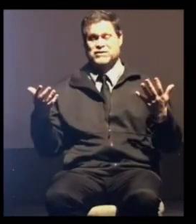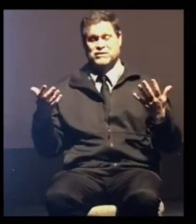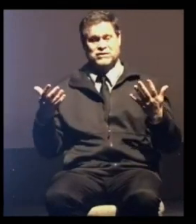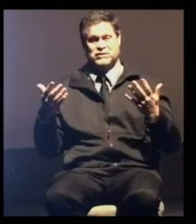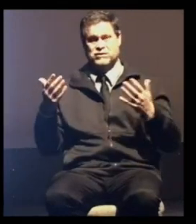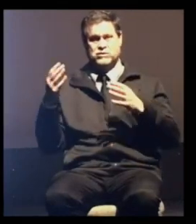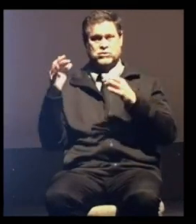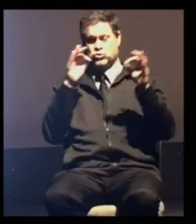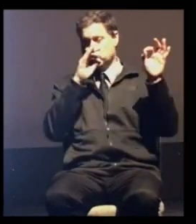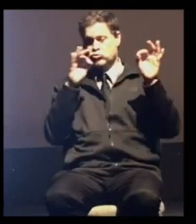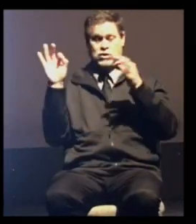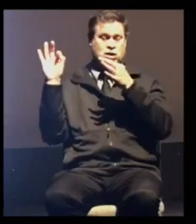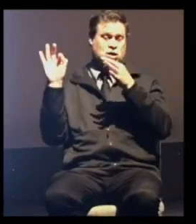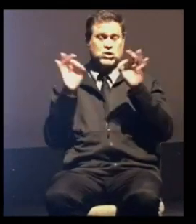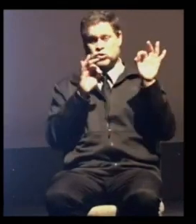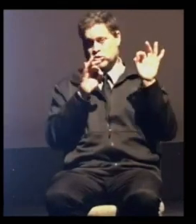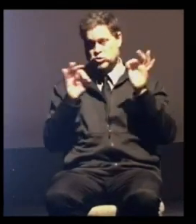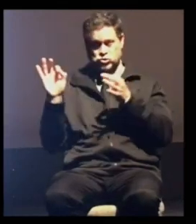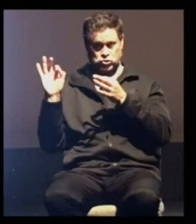be distraction